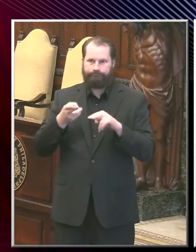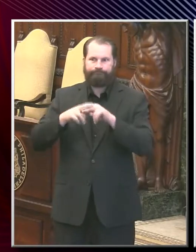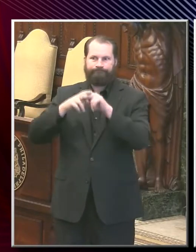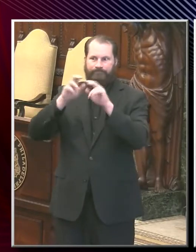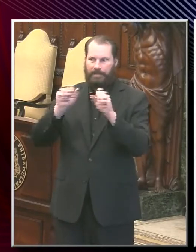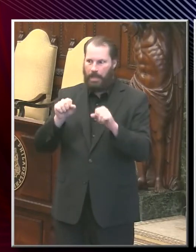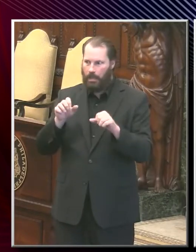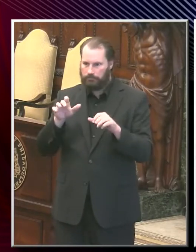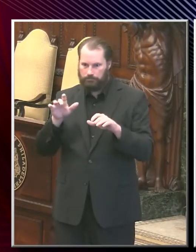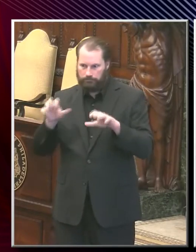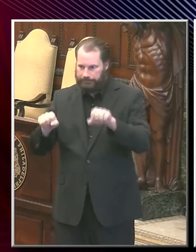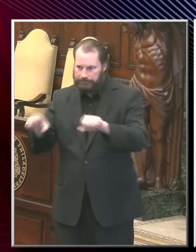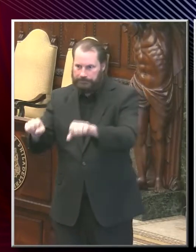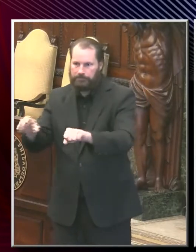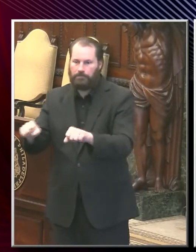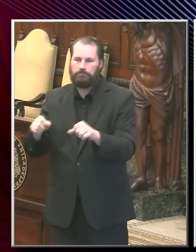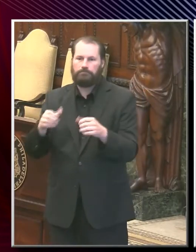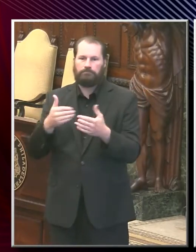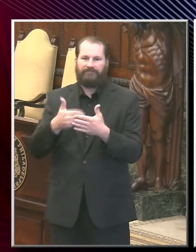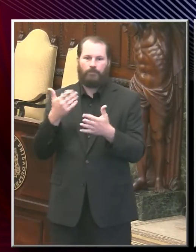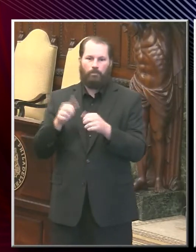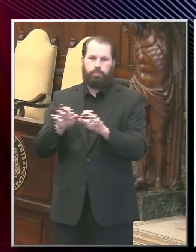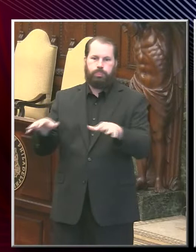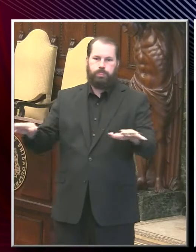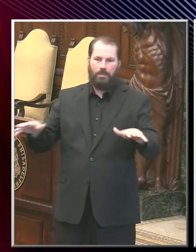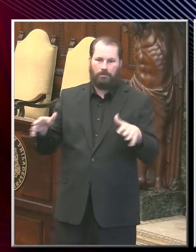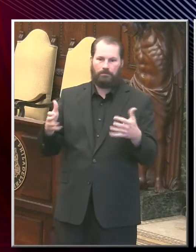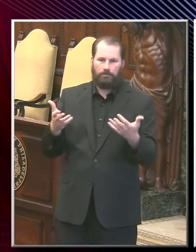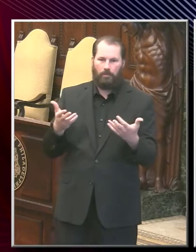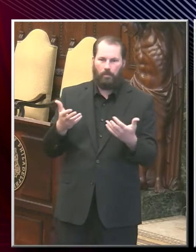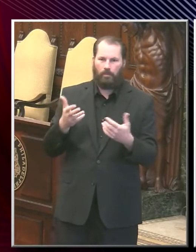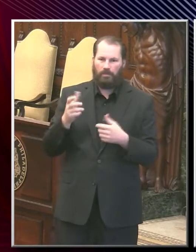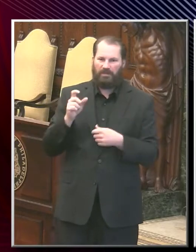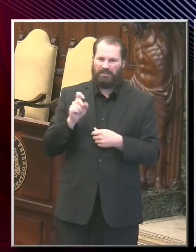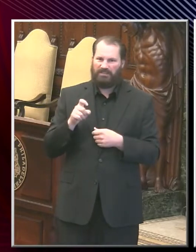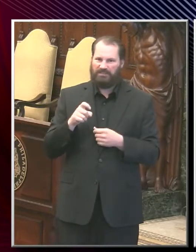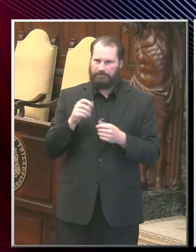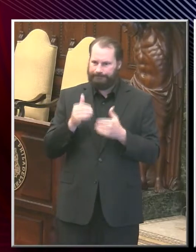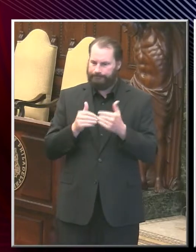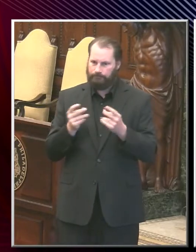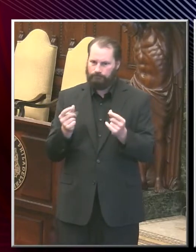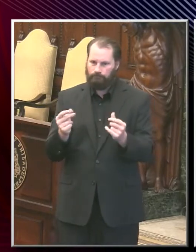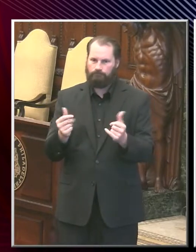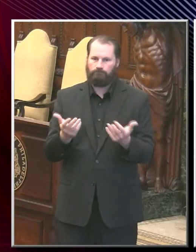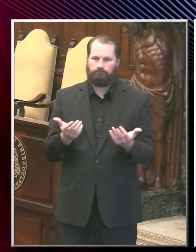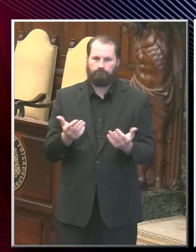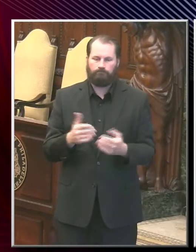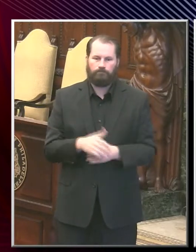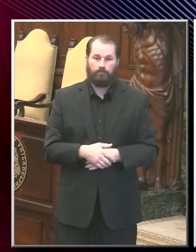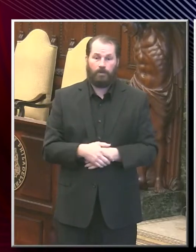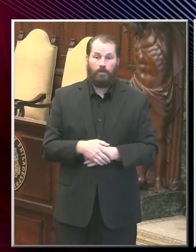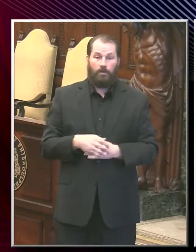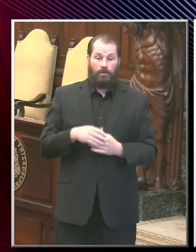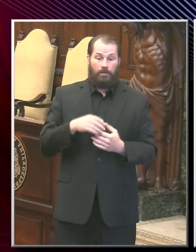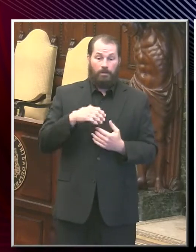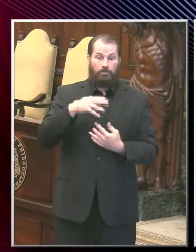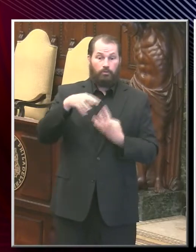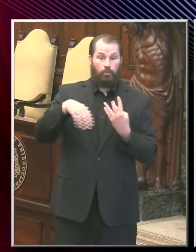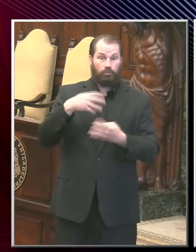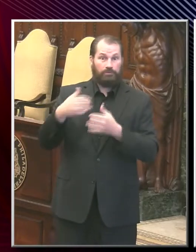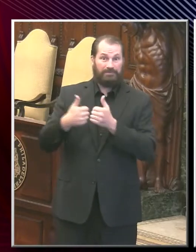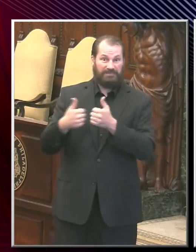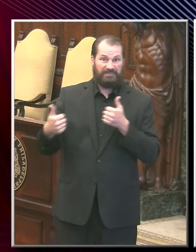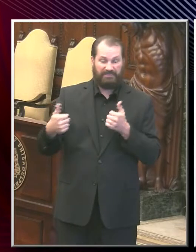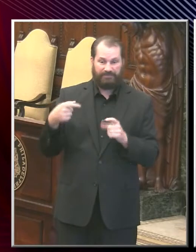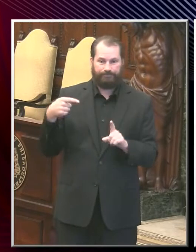learn more about this process. Now, let me update you on social distancing. Just to remind people that we will be restarting some activities